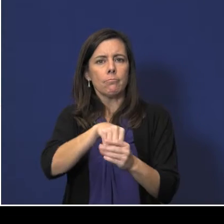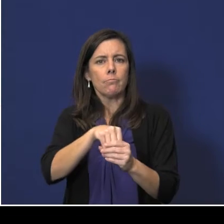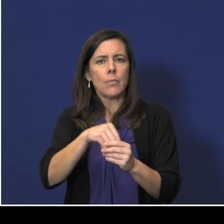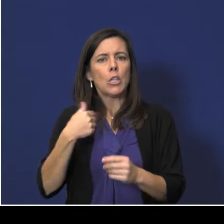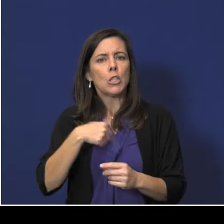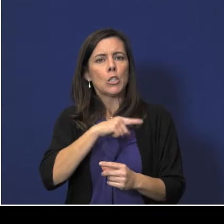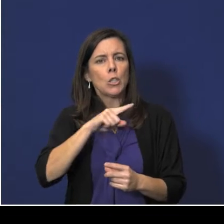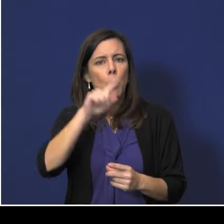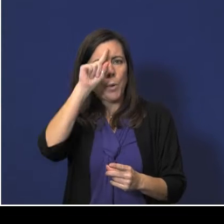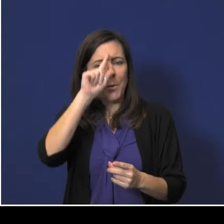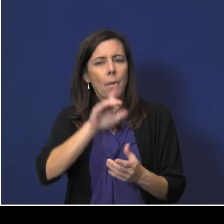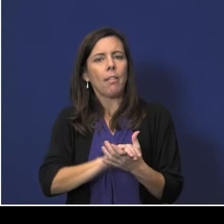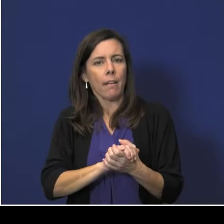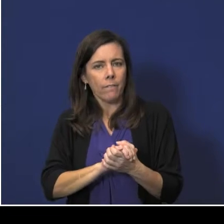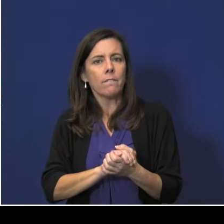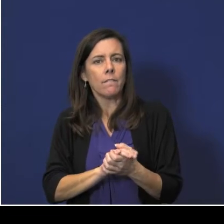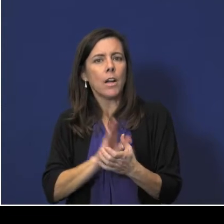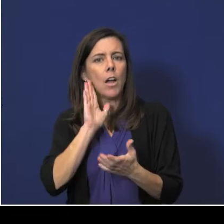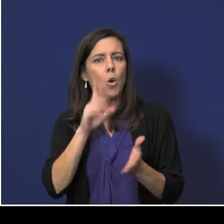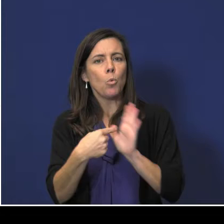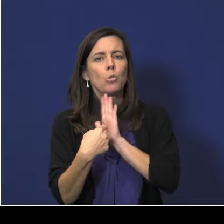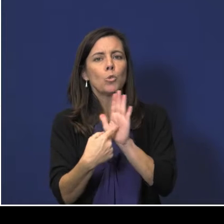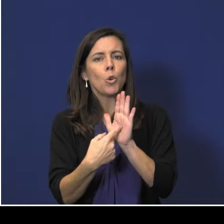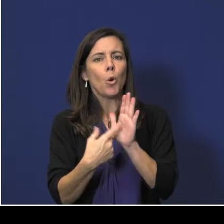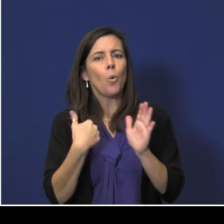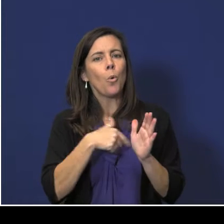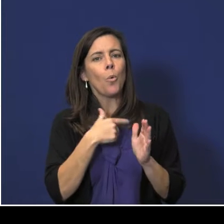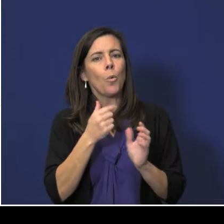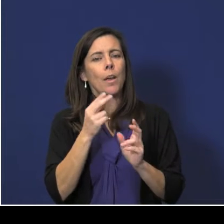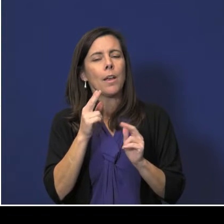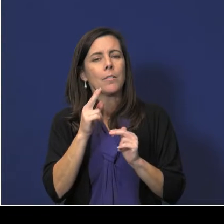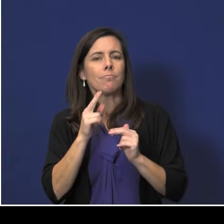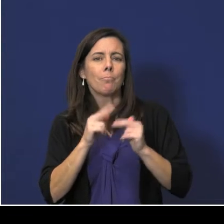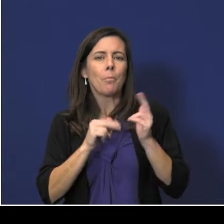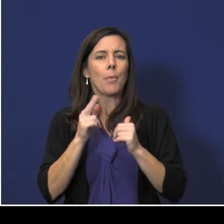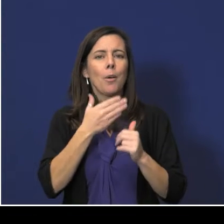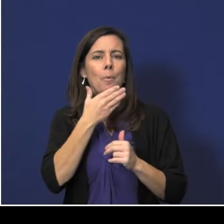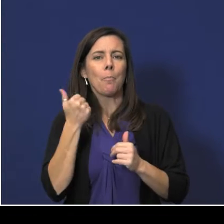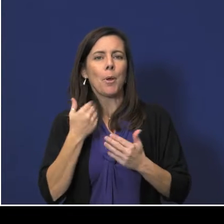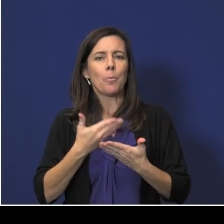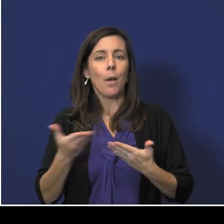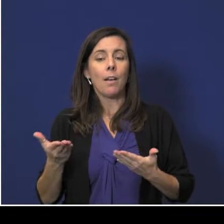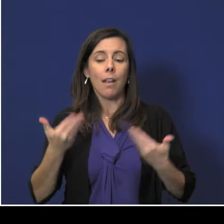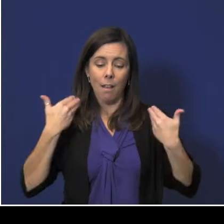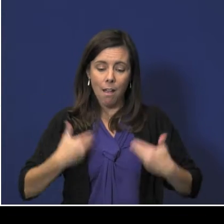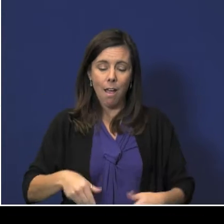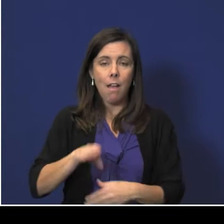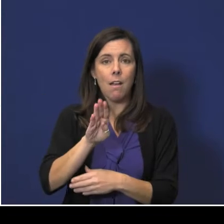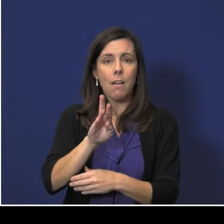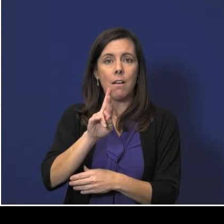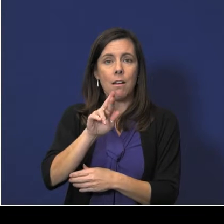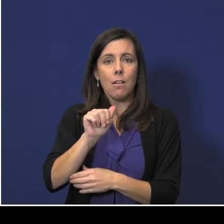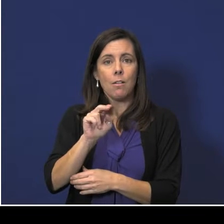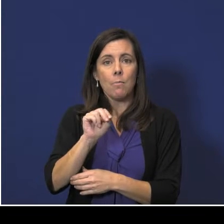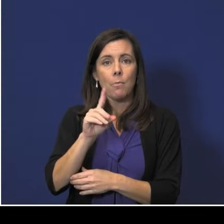show it's produced a better product and a betterment for Cypher ISD. So my name's Brandon Ross. I'm a partner with